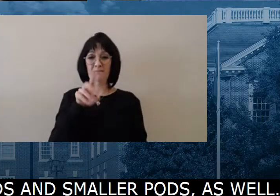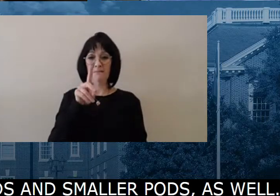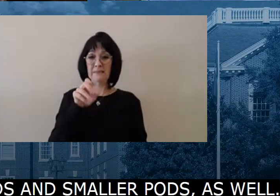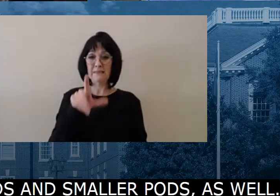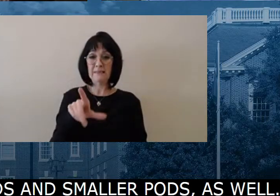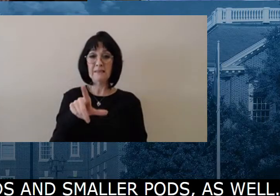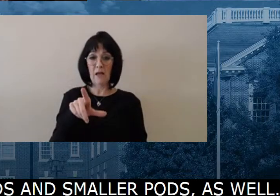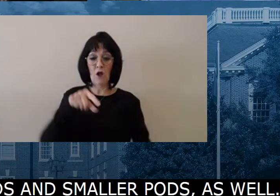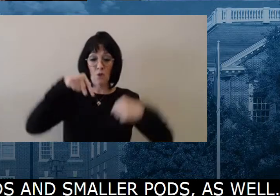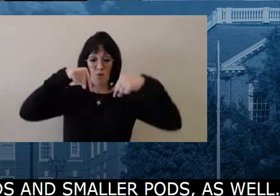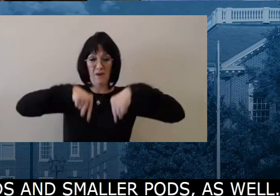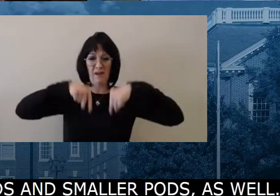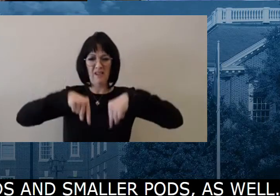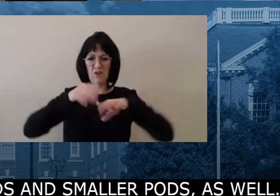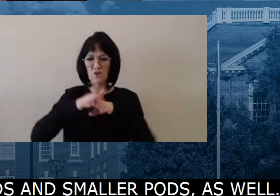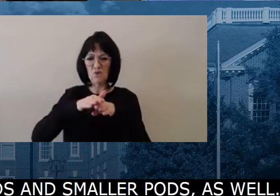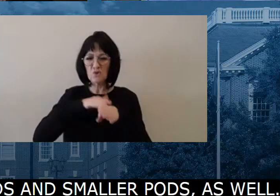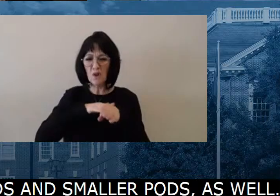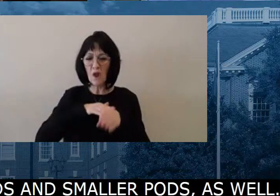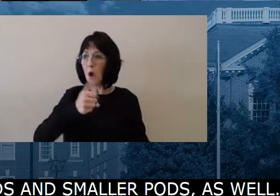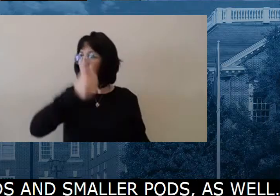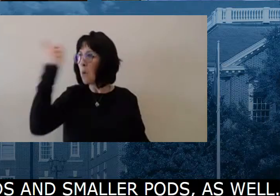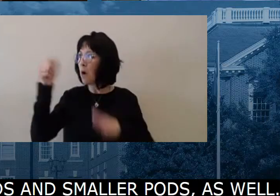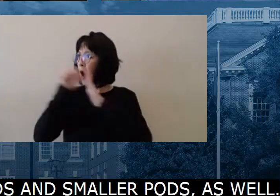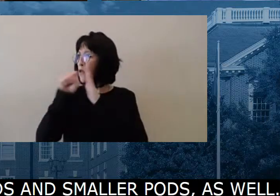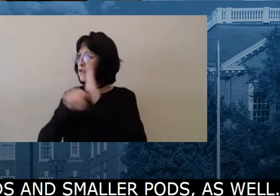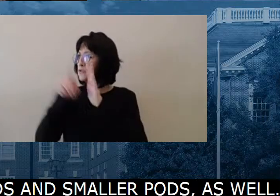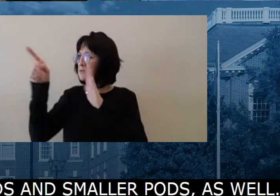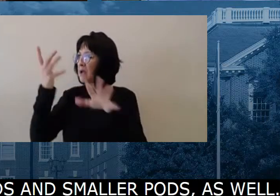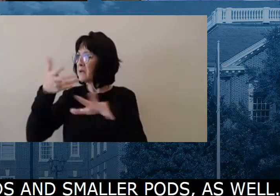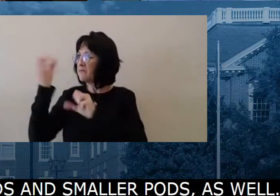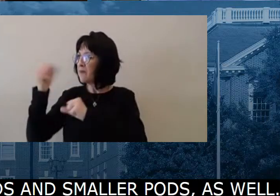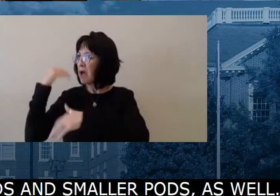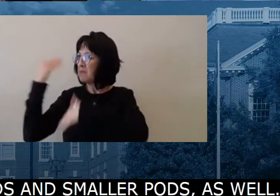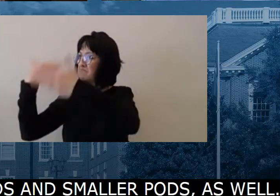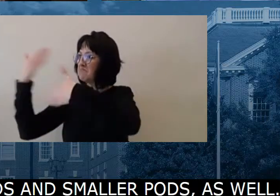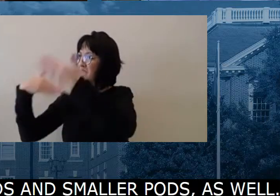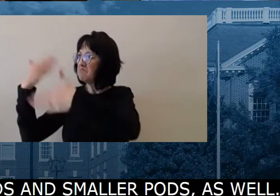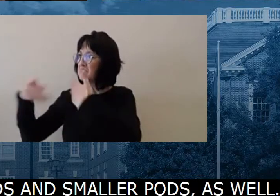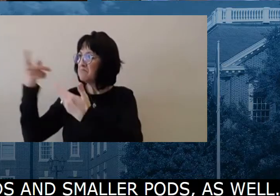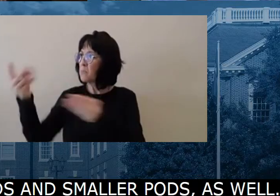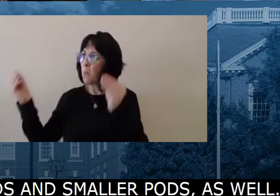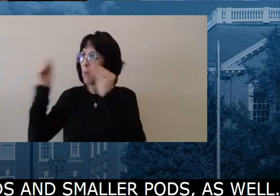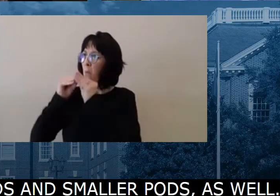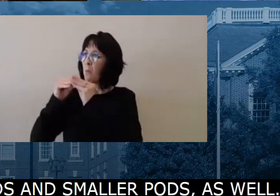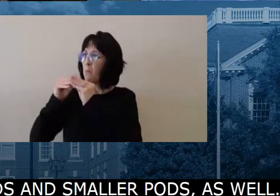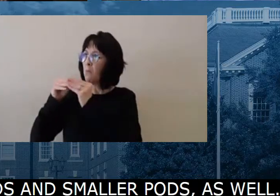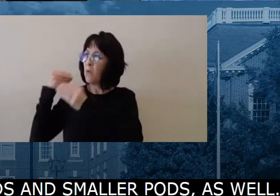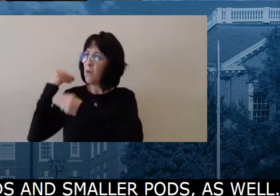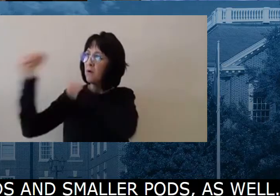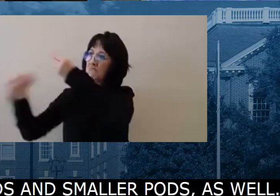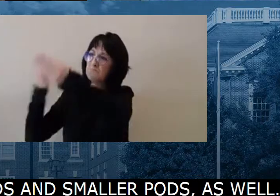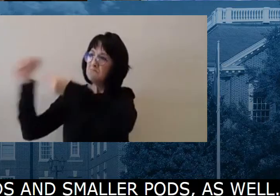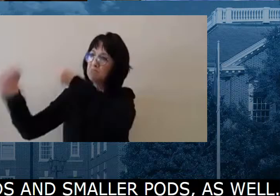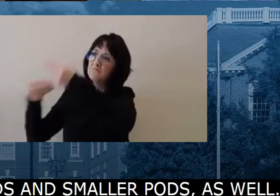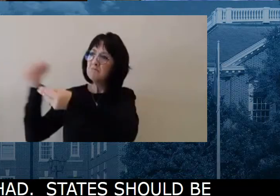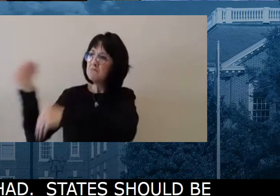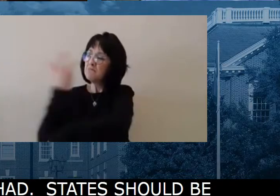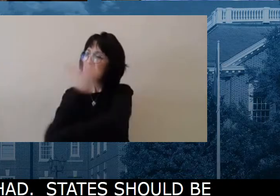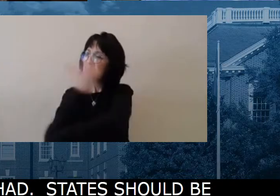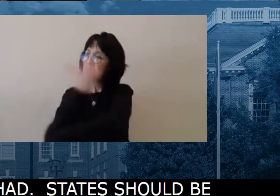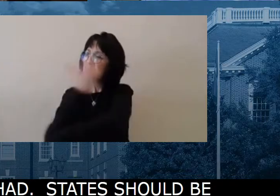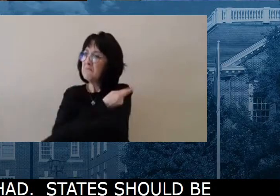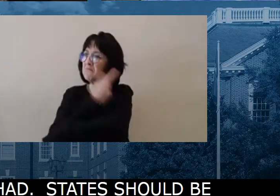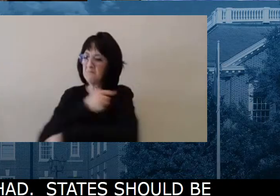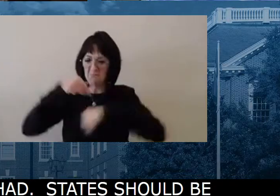1C. Aside from supply, since states should all be receiving supply based on vaccination and speed of inoculations, what do you think is